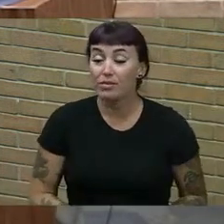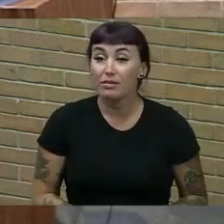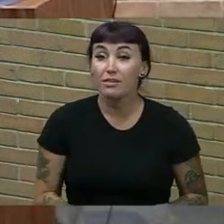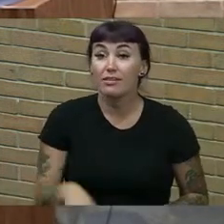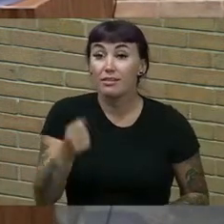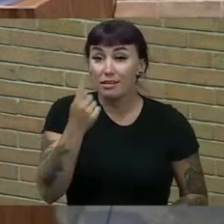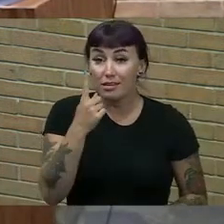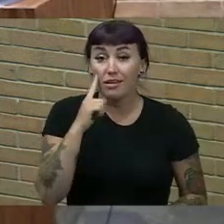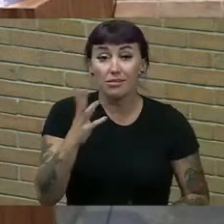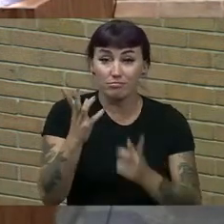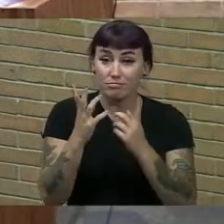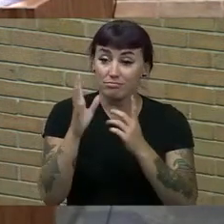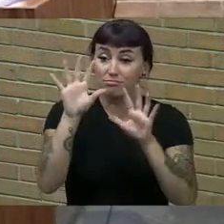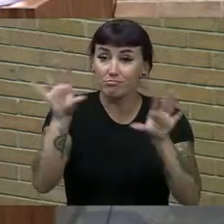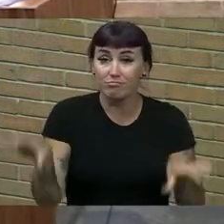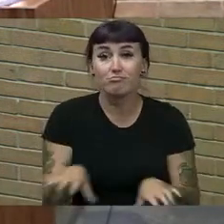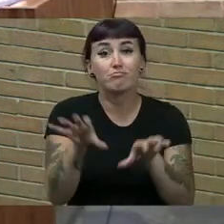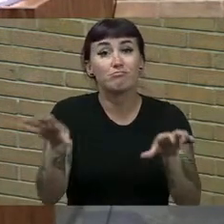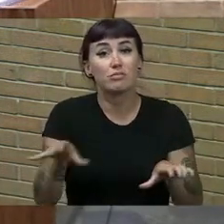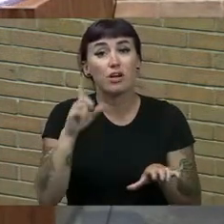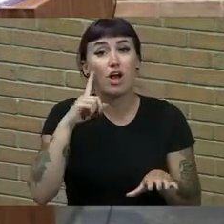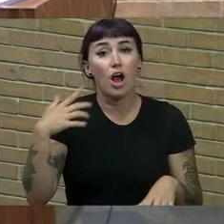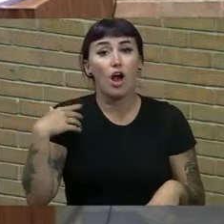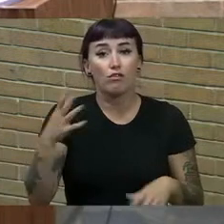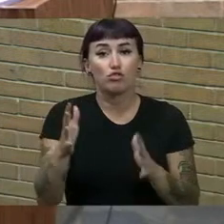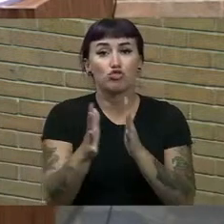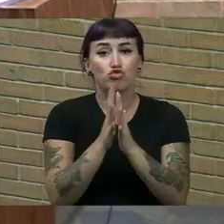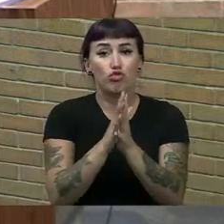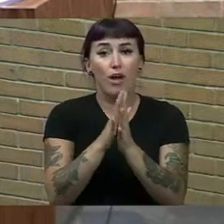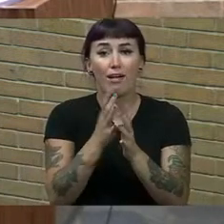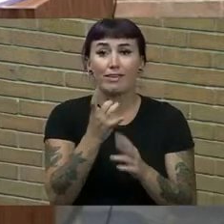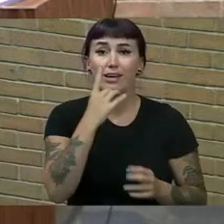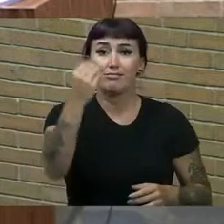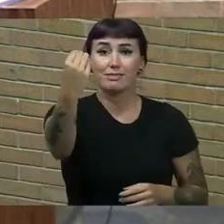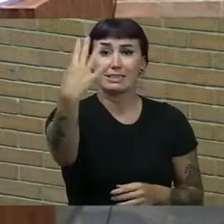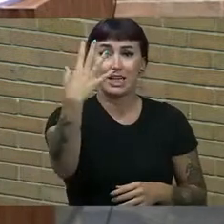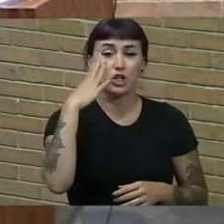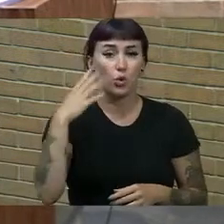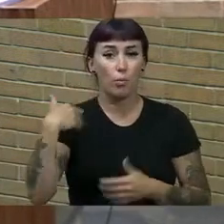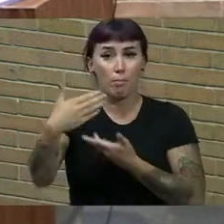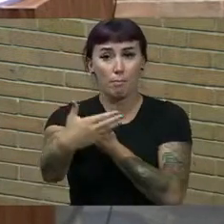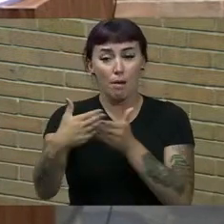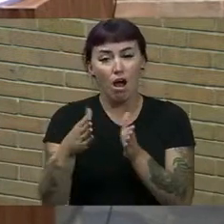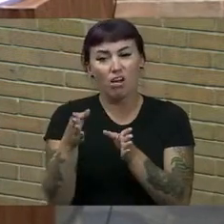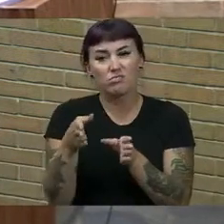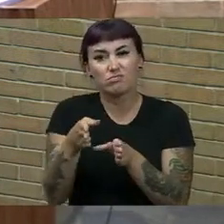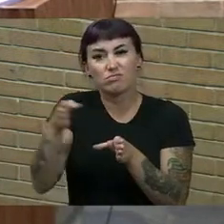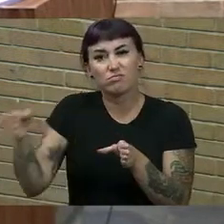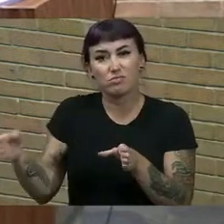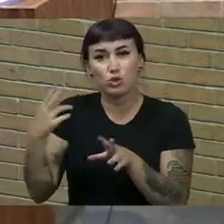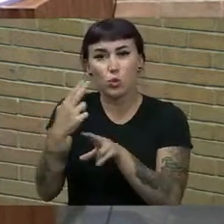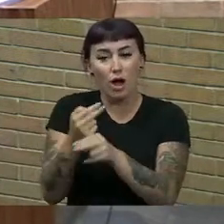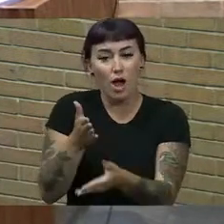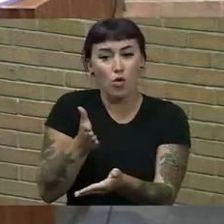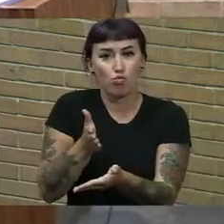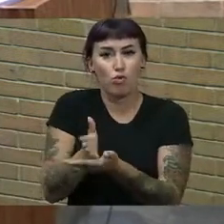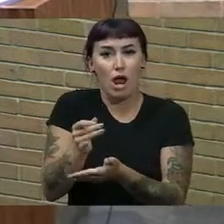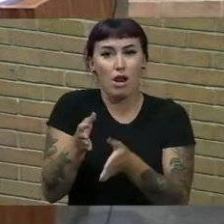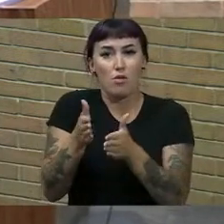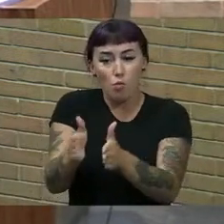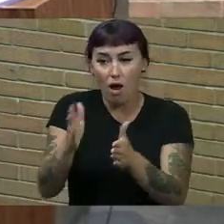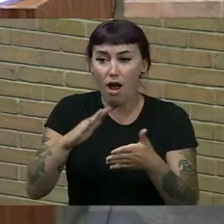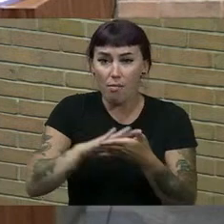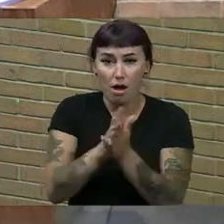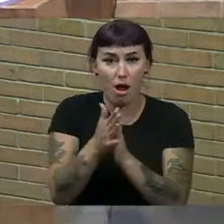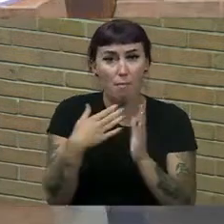Whereas, the decoration of traffic signal boxes found along highway rights-of-way has become a public art movement across